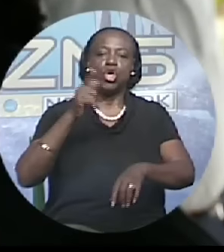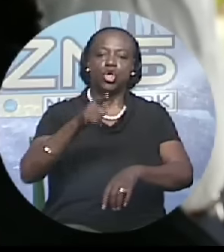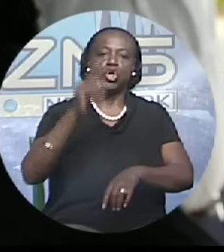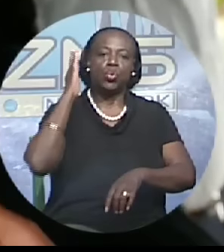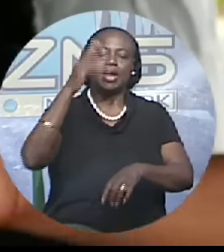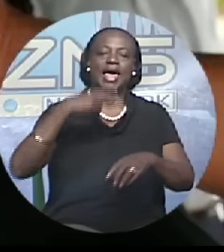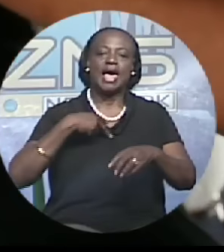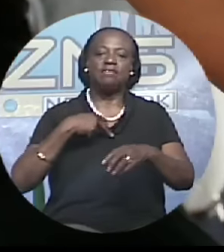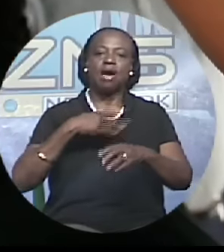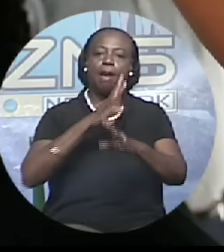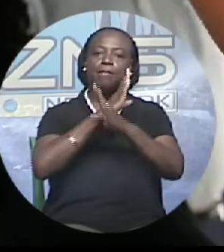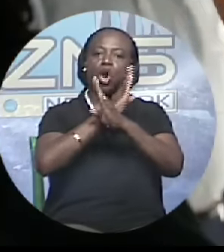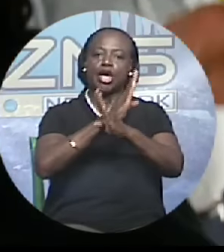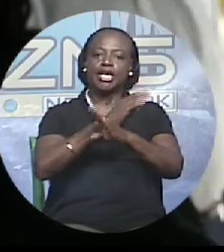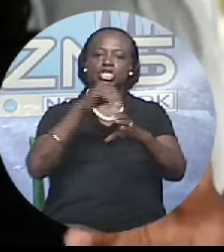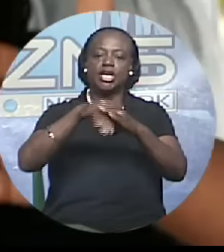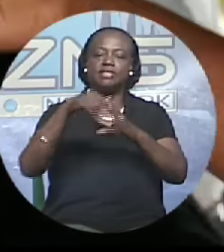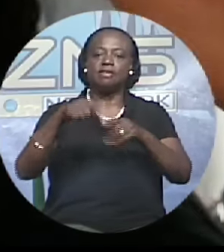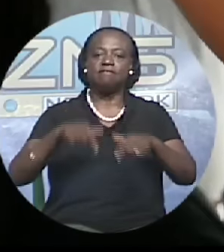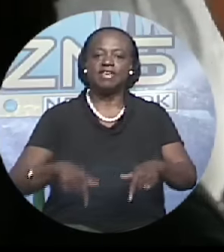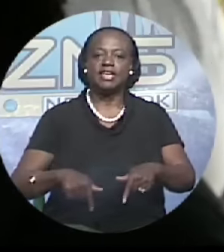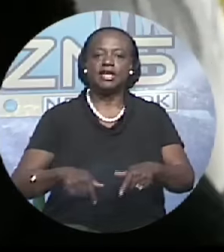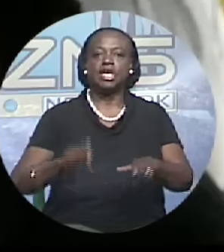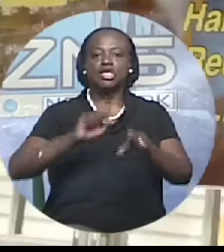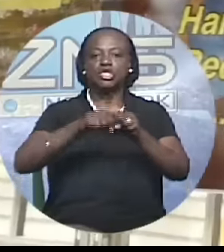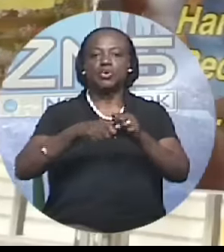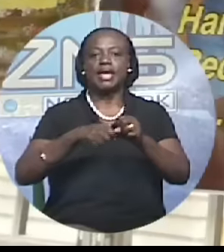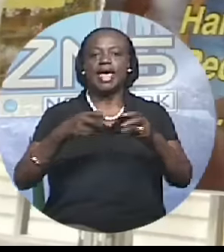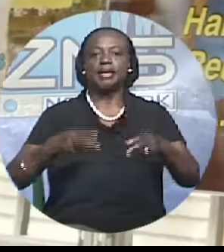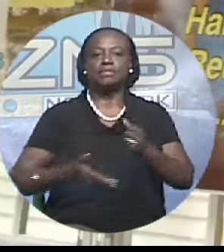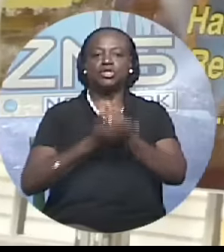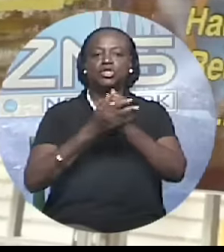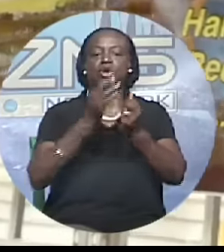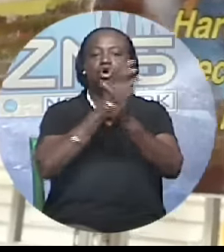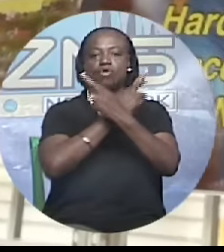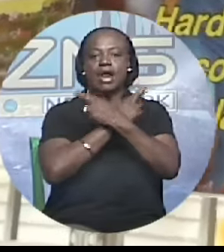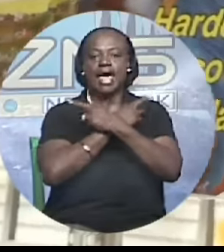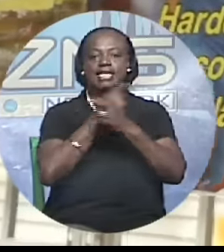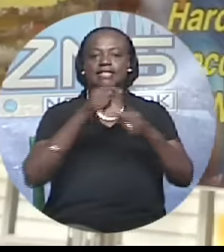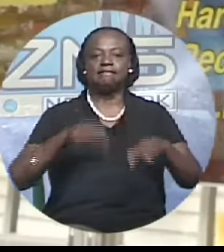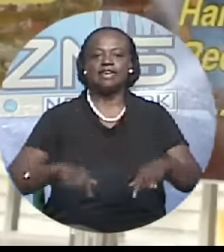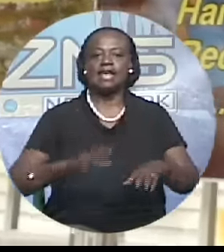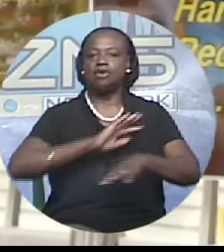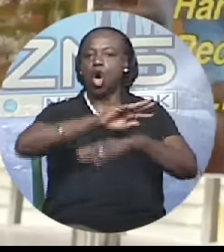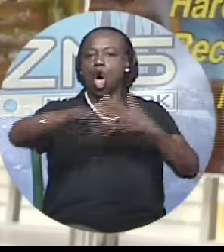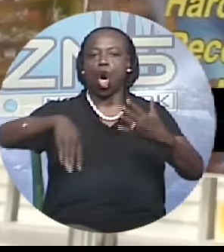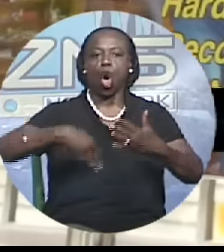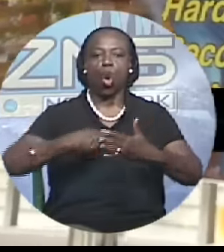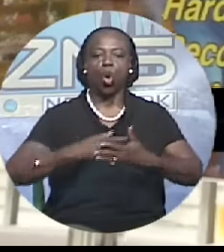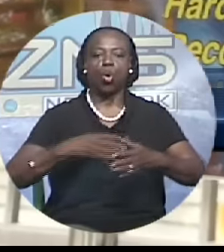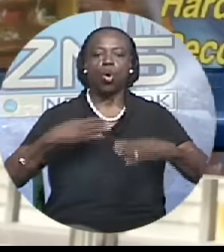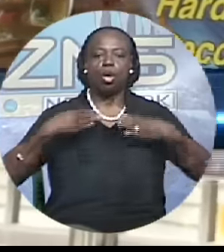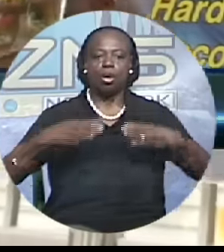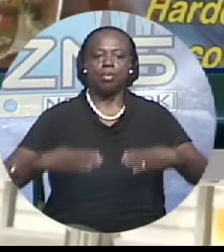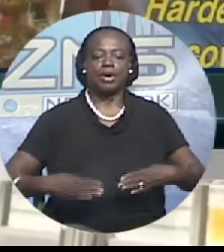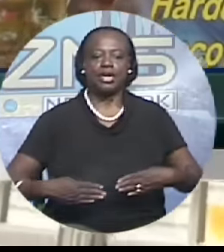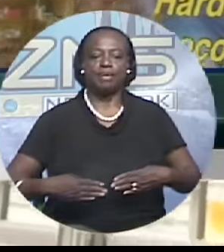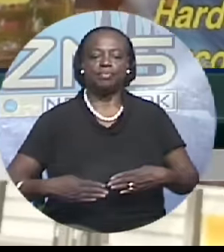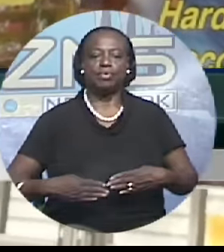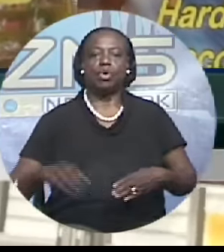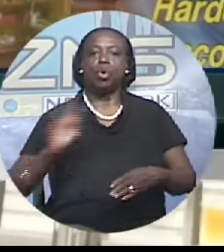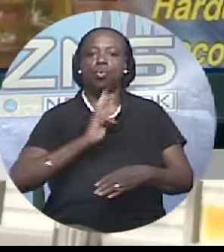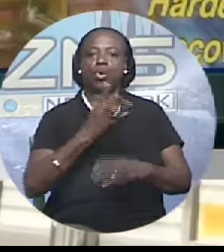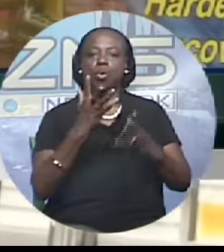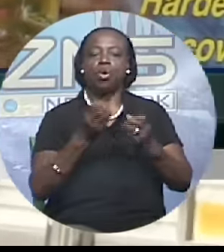the treatment helps to relax not just the feet, but the entire body. Pretty much what we try to do is teach persons how to portion their foods, first